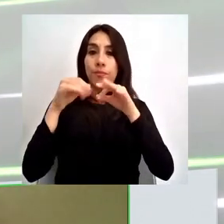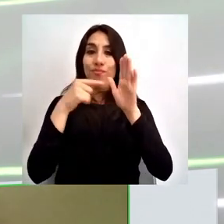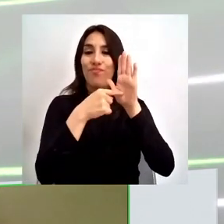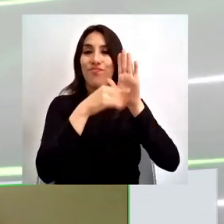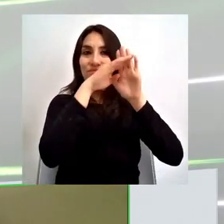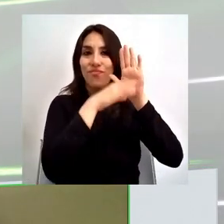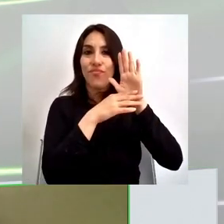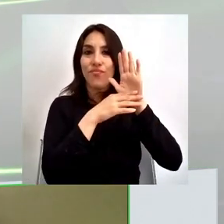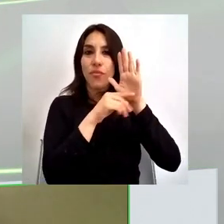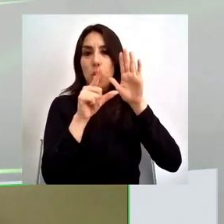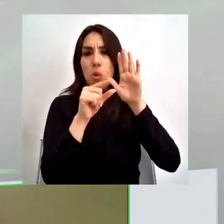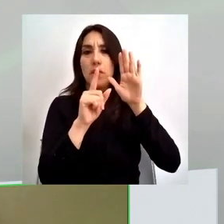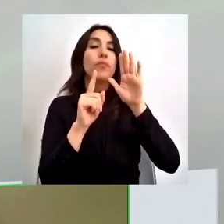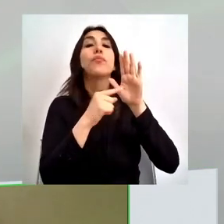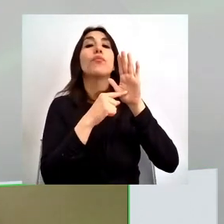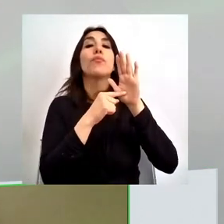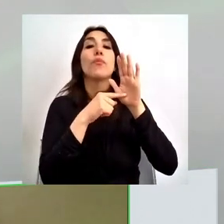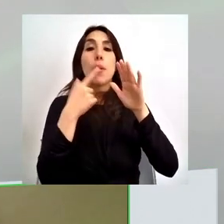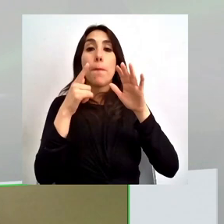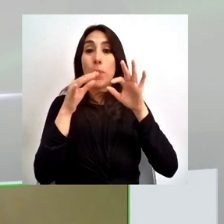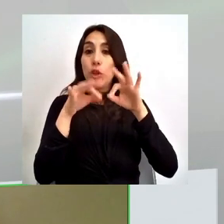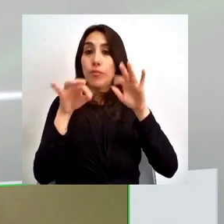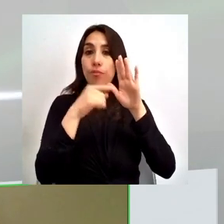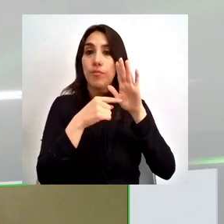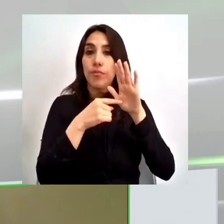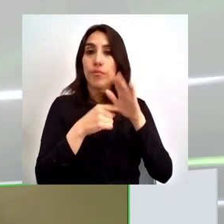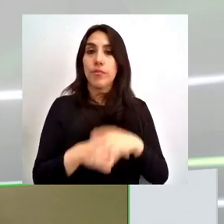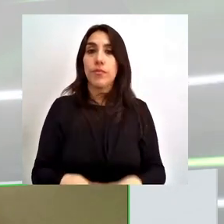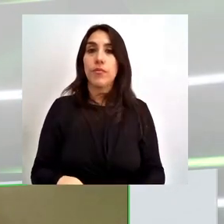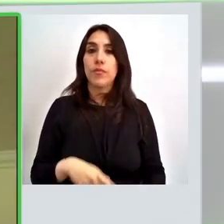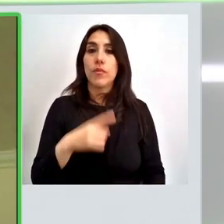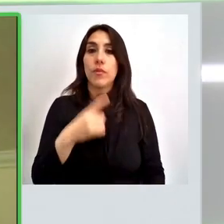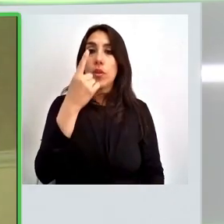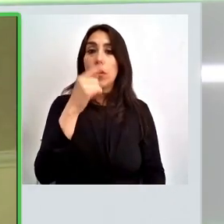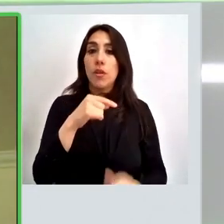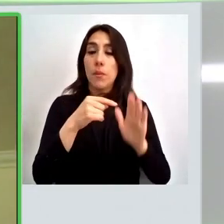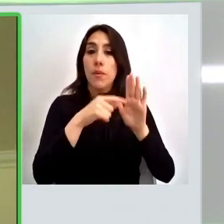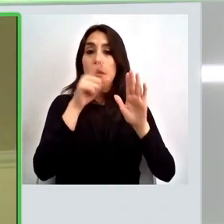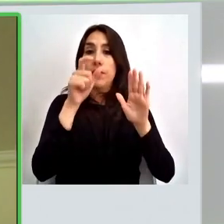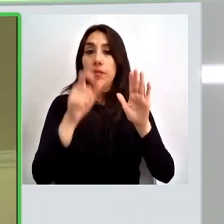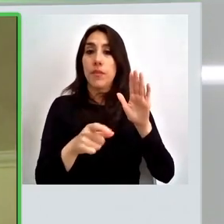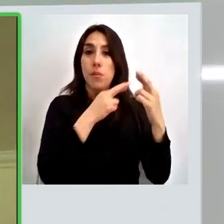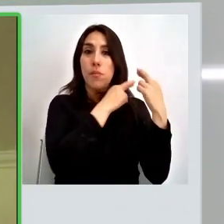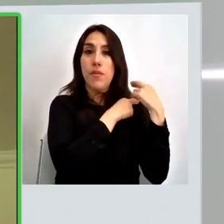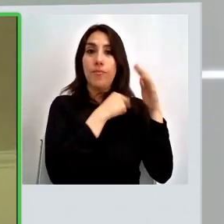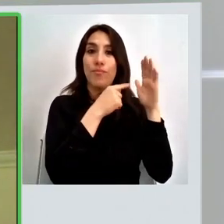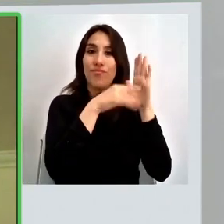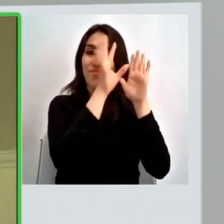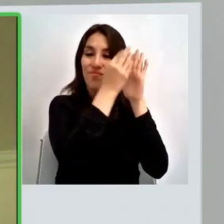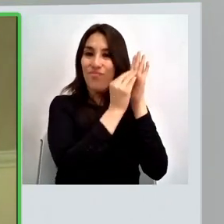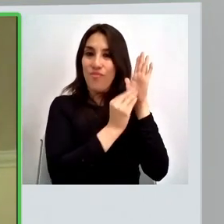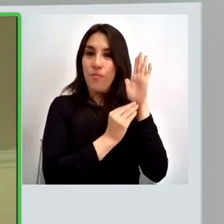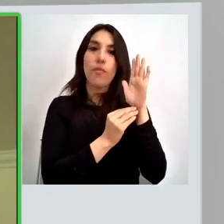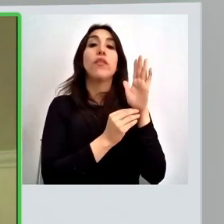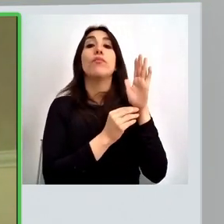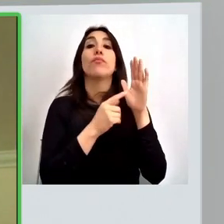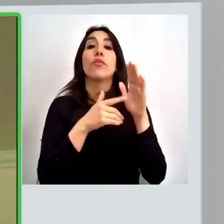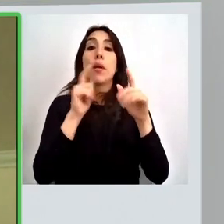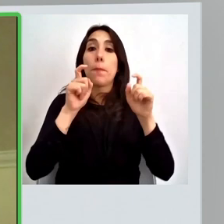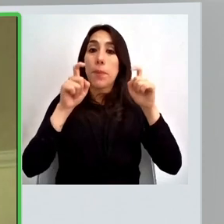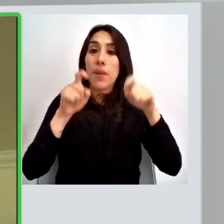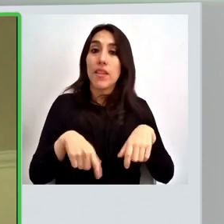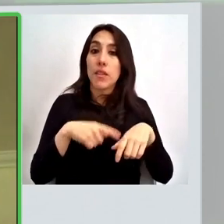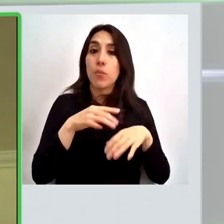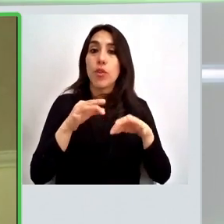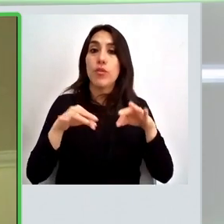the importance of it. I can tell you that even 31 years after the passage of the Americans